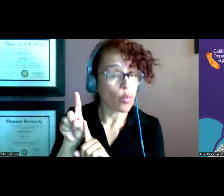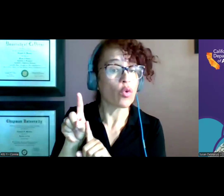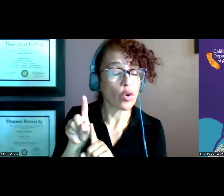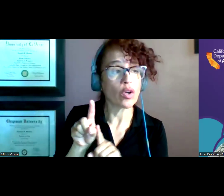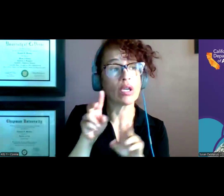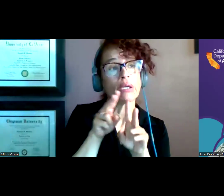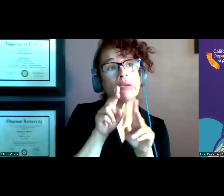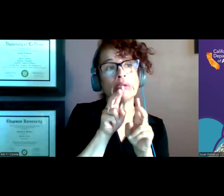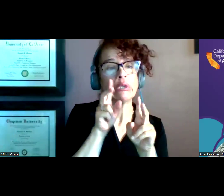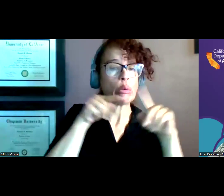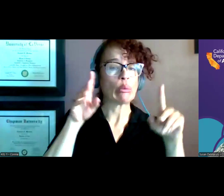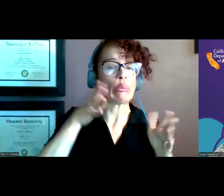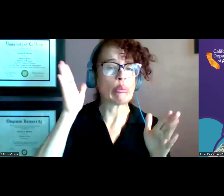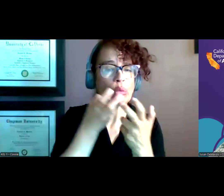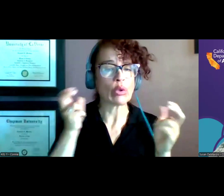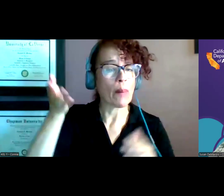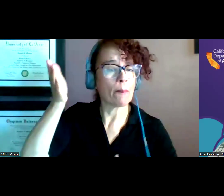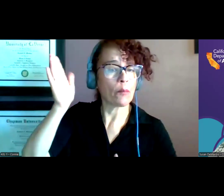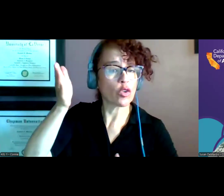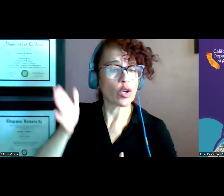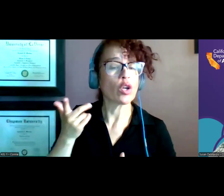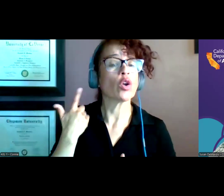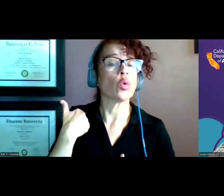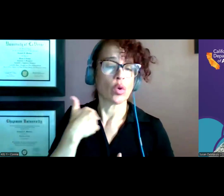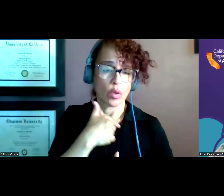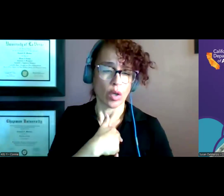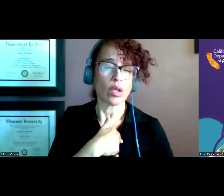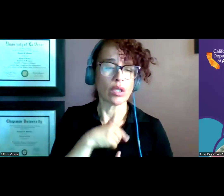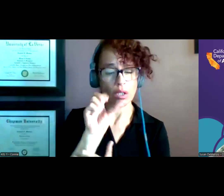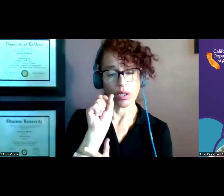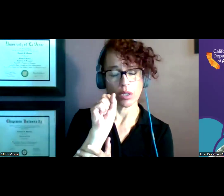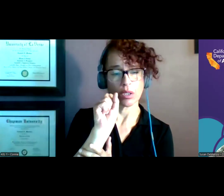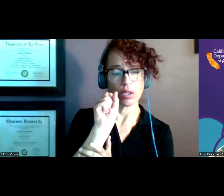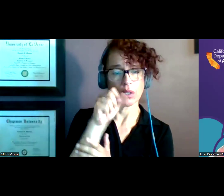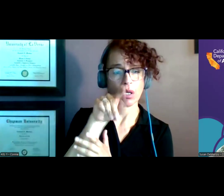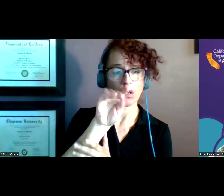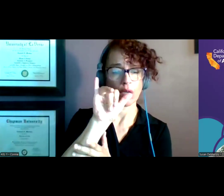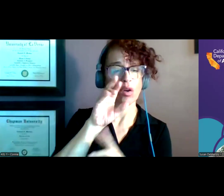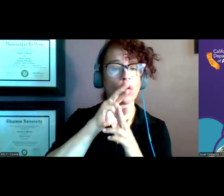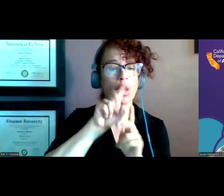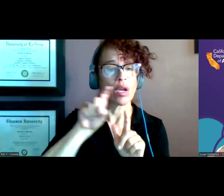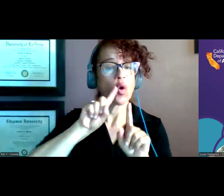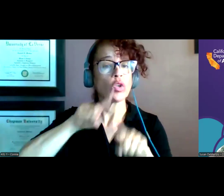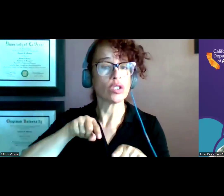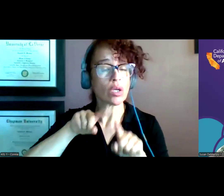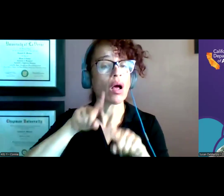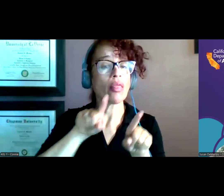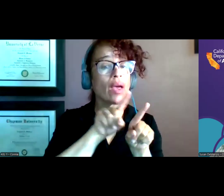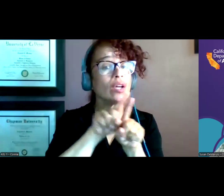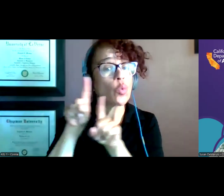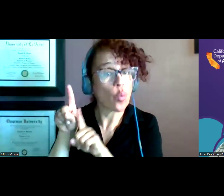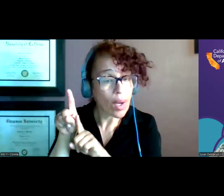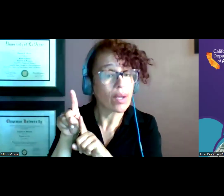diverse panel of speakers and presenters. We really want to put a spotlight on the survey results and outcomes, as well